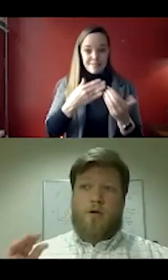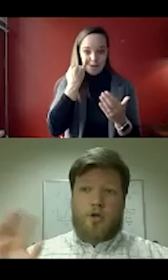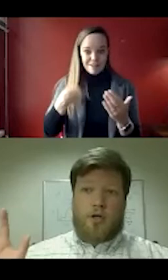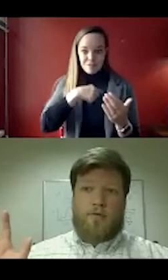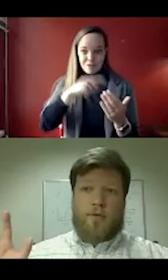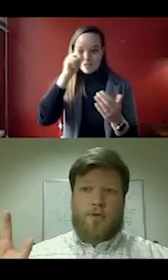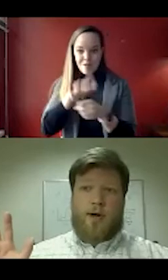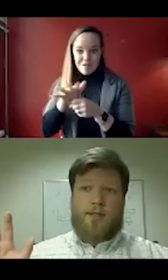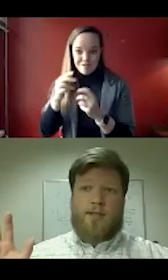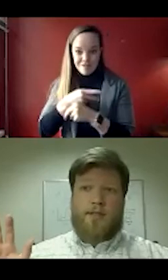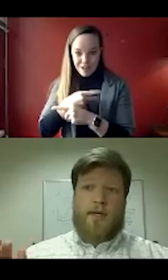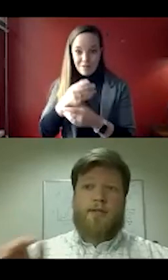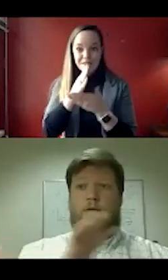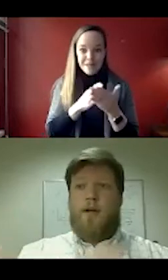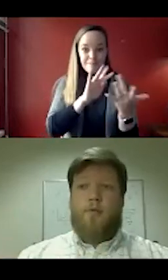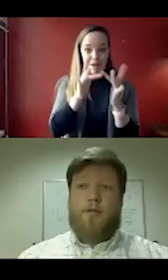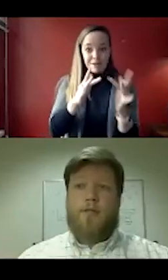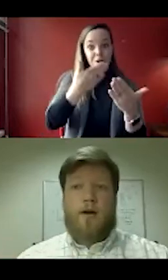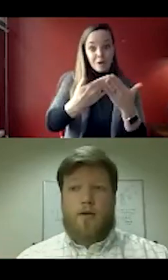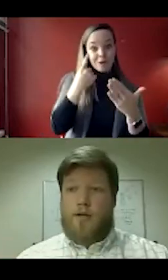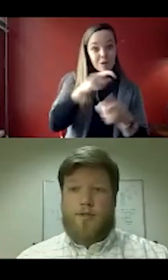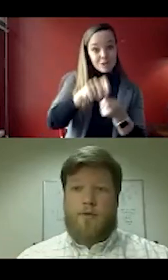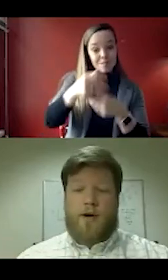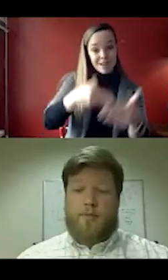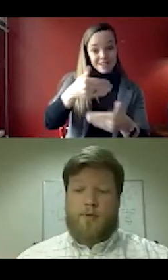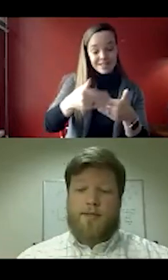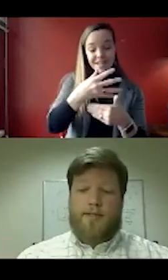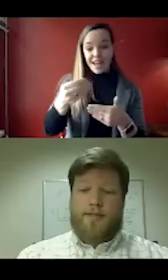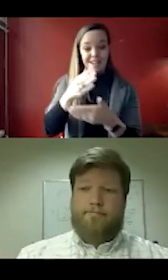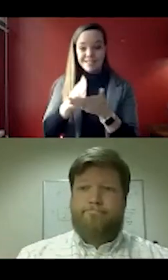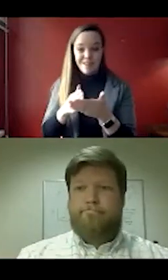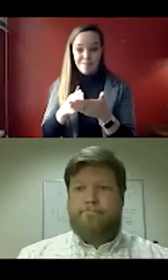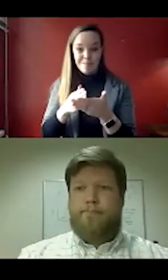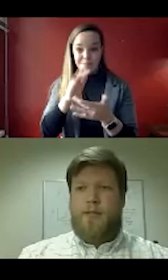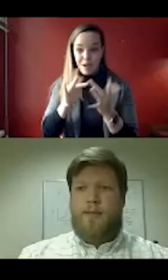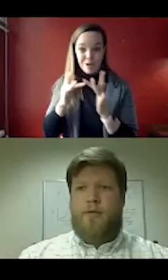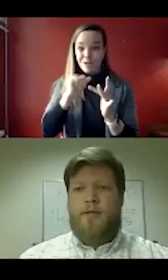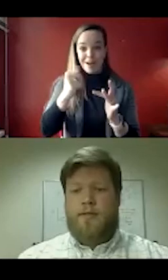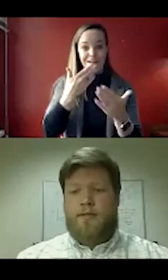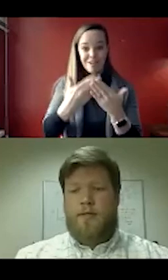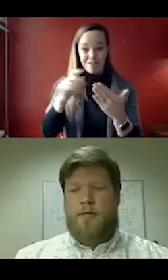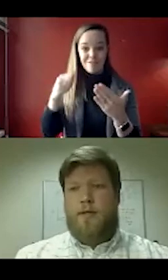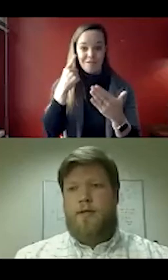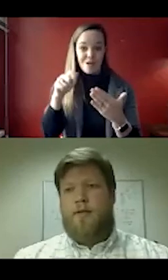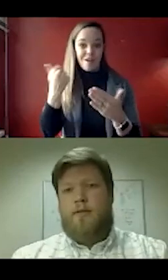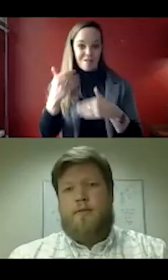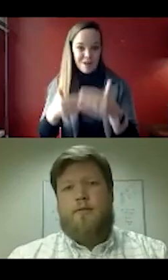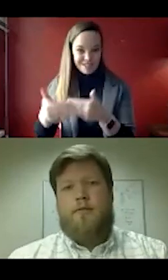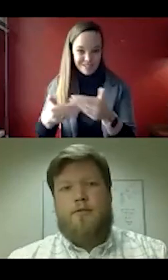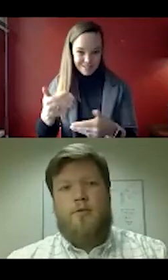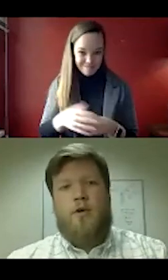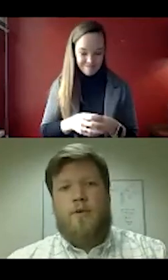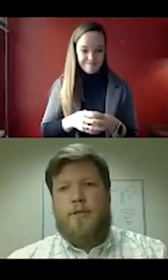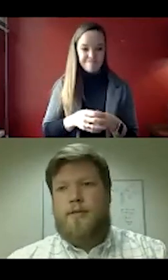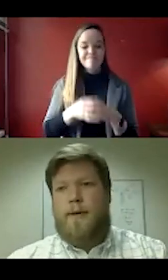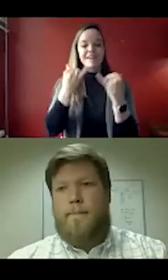are good for certain processes and certain networks are not so good for other processes. And that brings us to